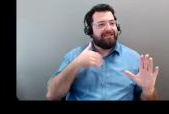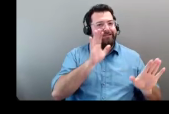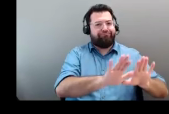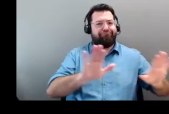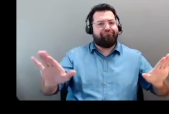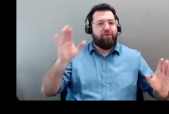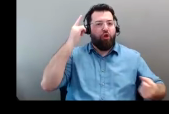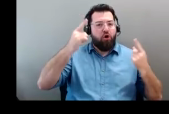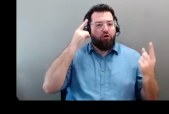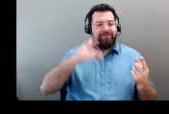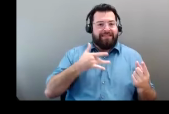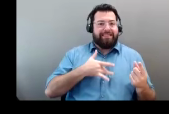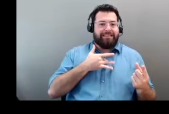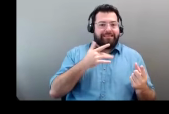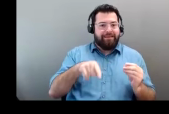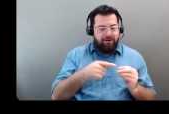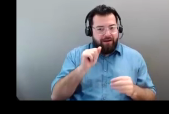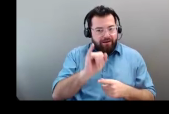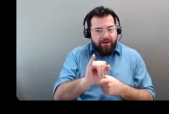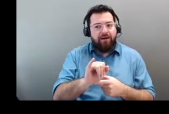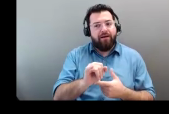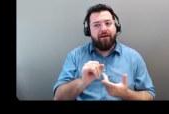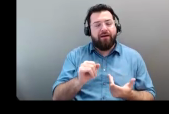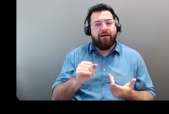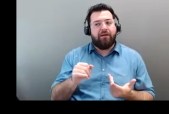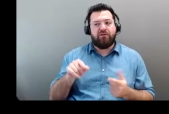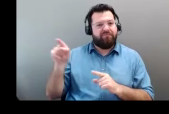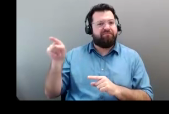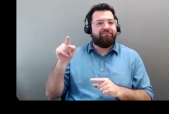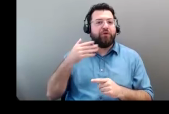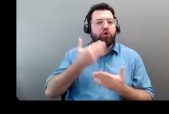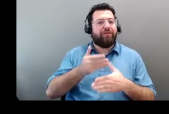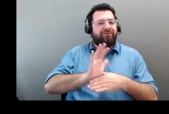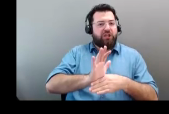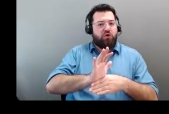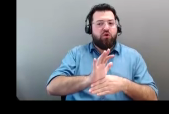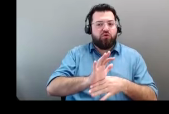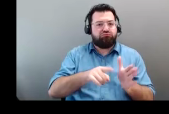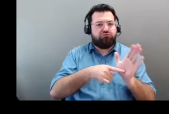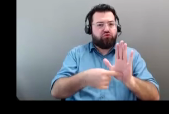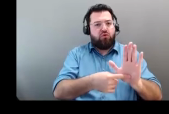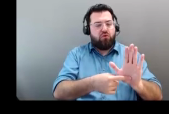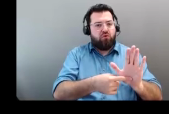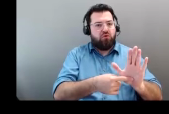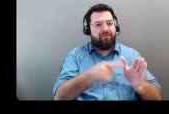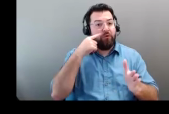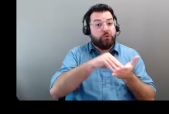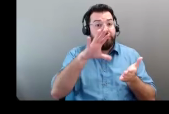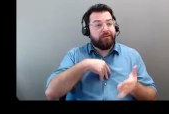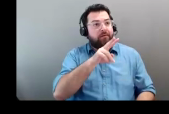AI and how they want to use it. I think this is it's a good tool to kind of, it's a good video to kind of give students,